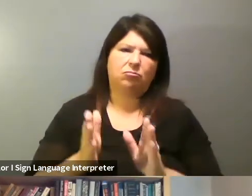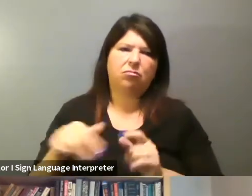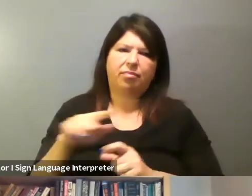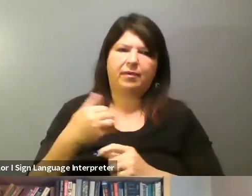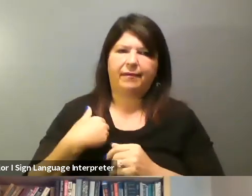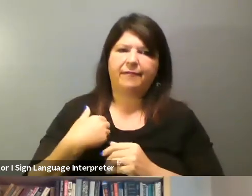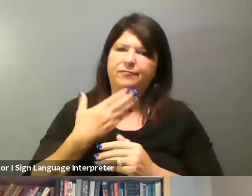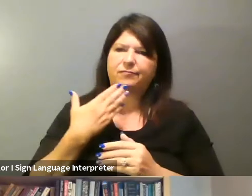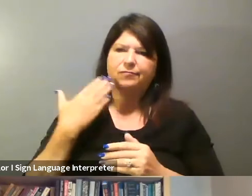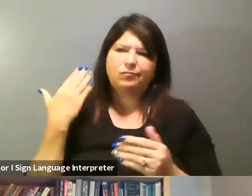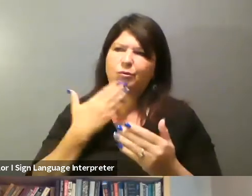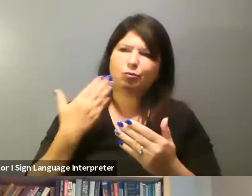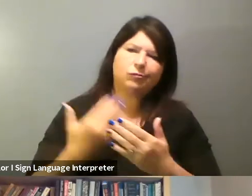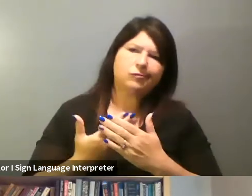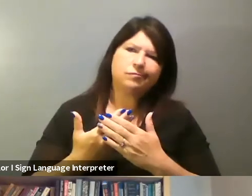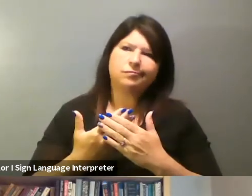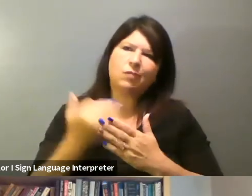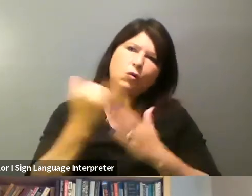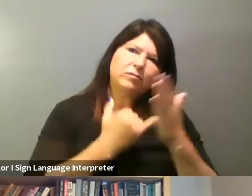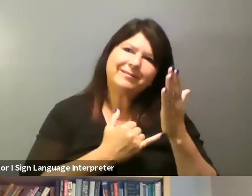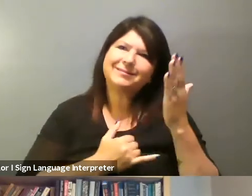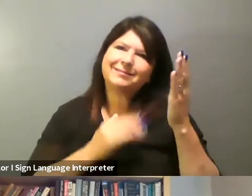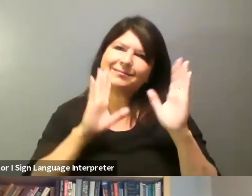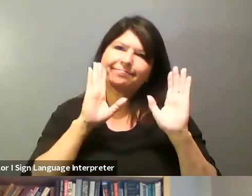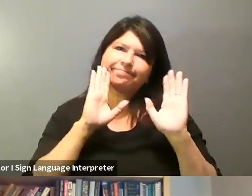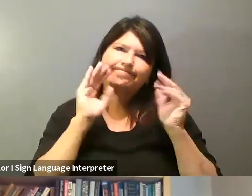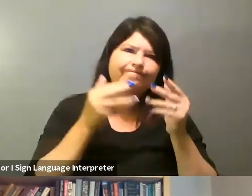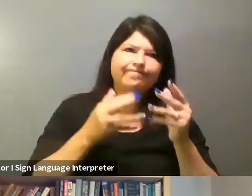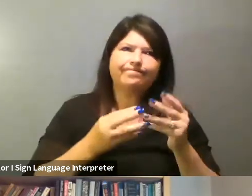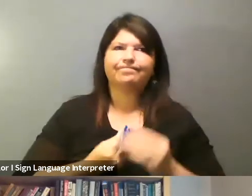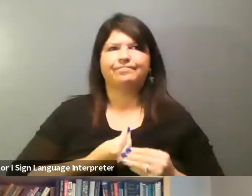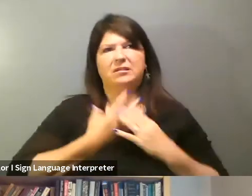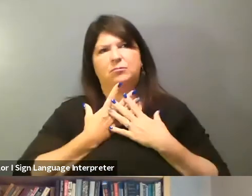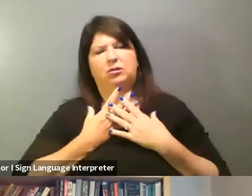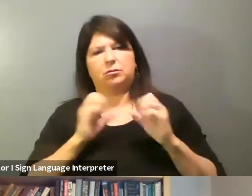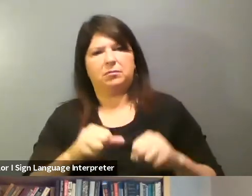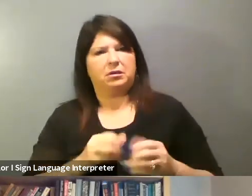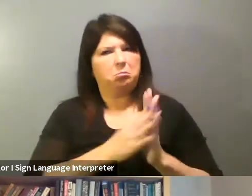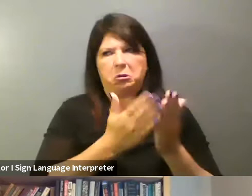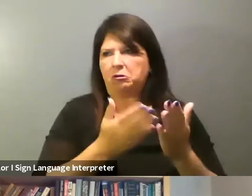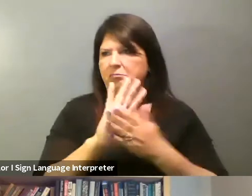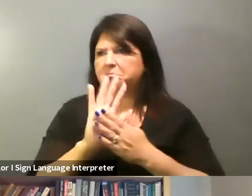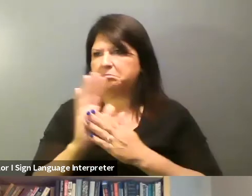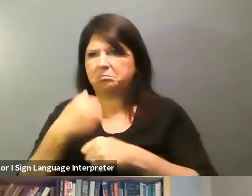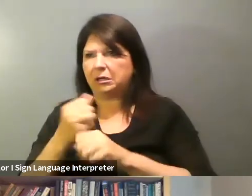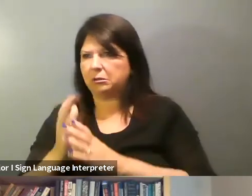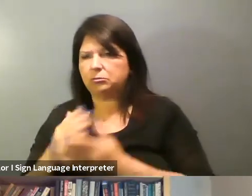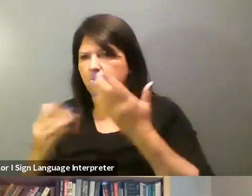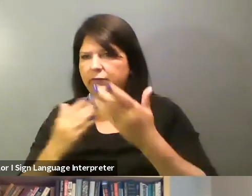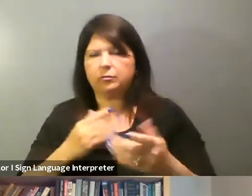artistic inspiration, whether it's through books, through other films, the other filmmakers. Can you speak a little bit about your